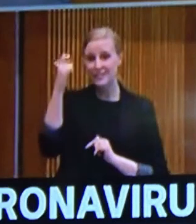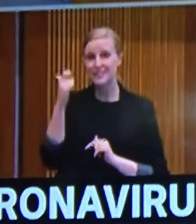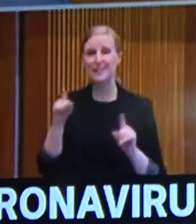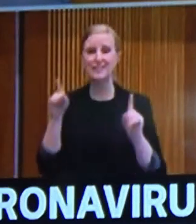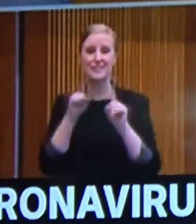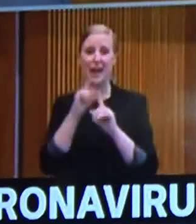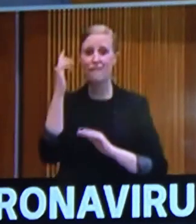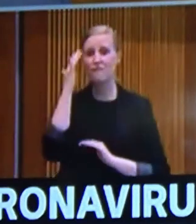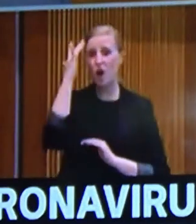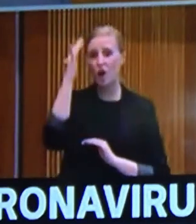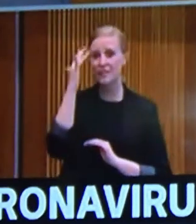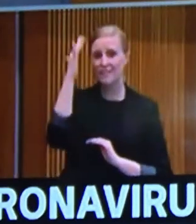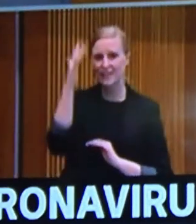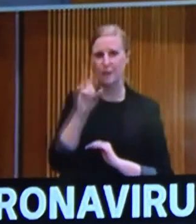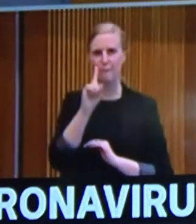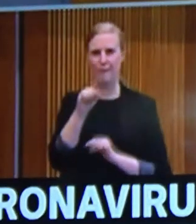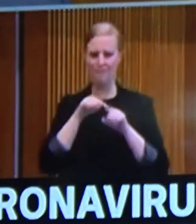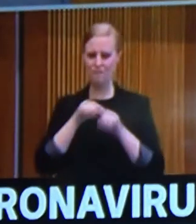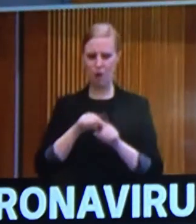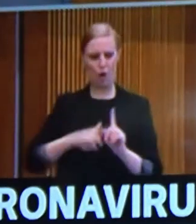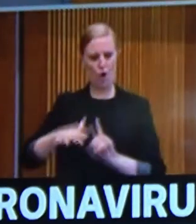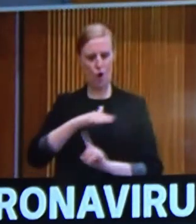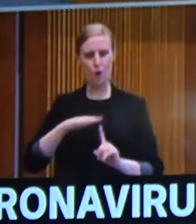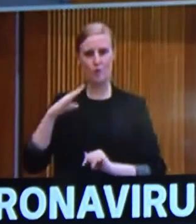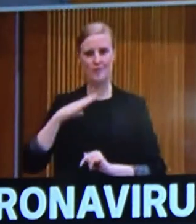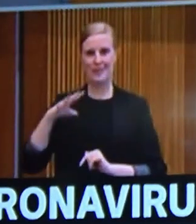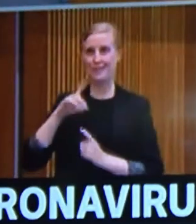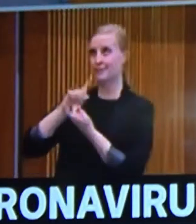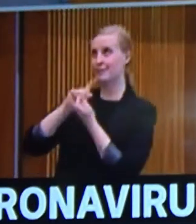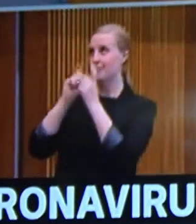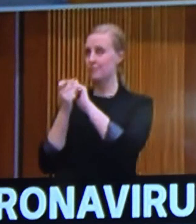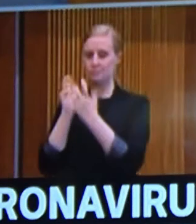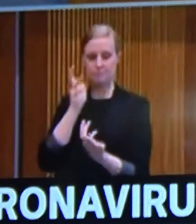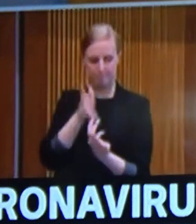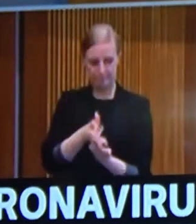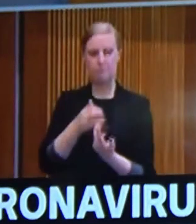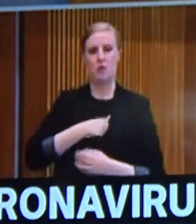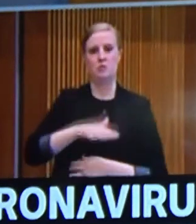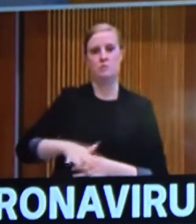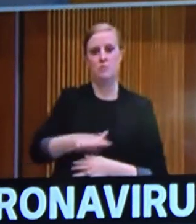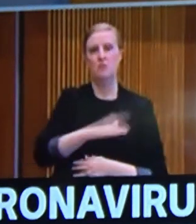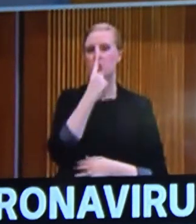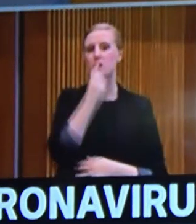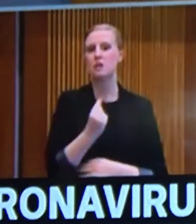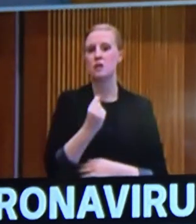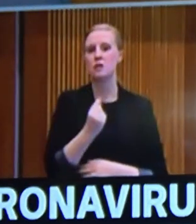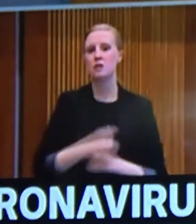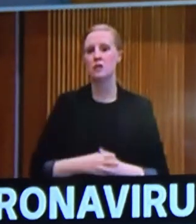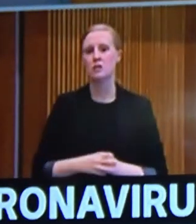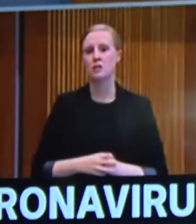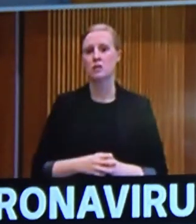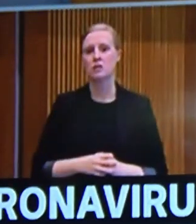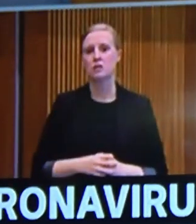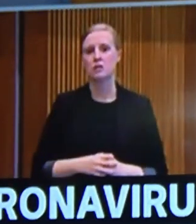and decided by the National Cabinet this week. And so I think it's completely consistent that where individual states or